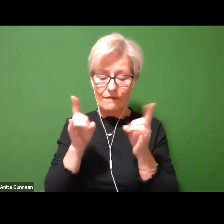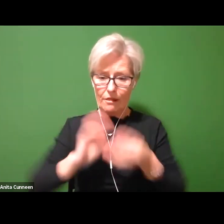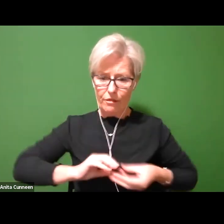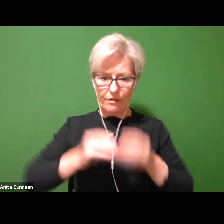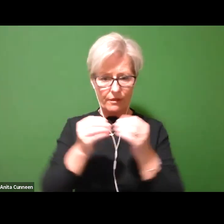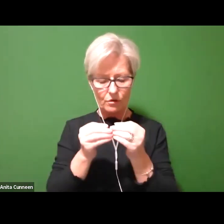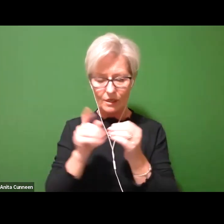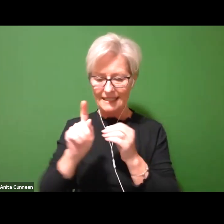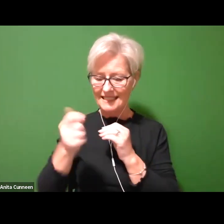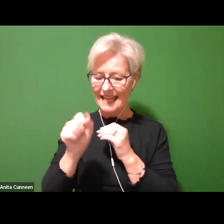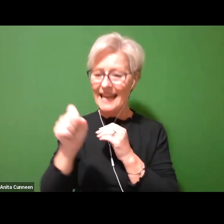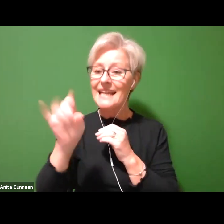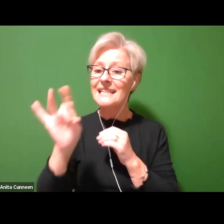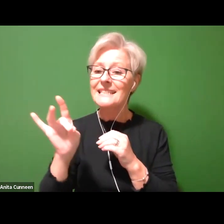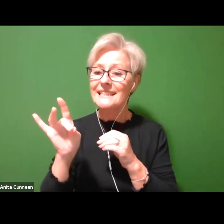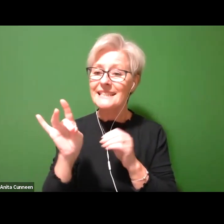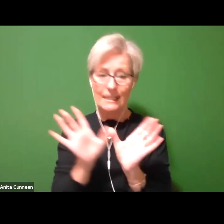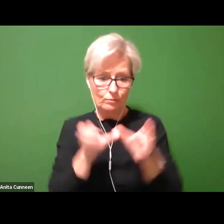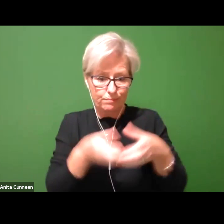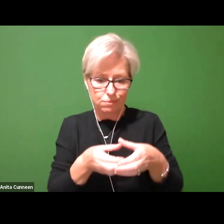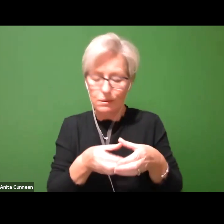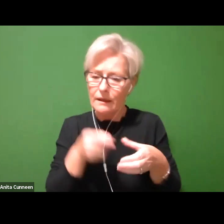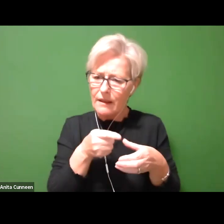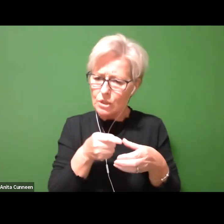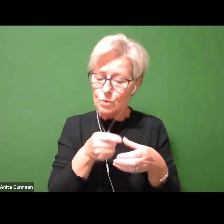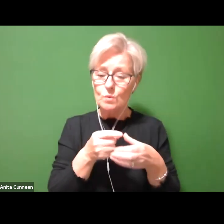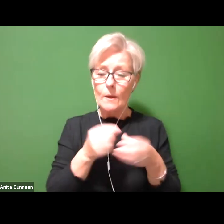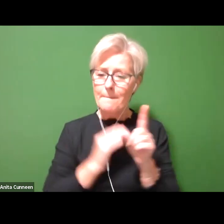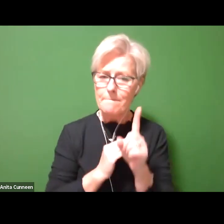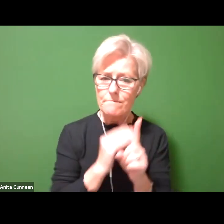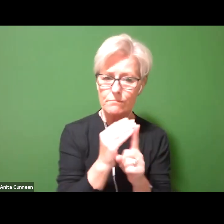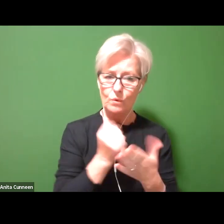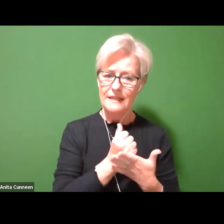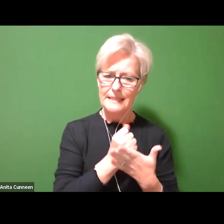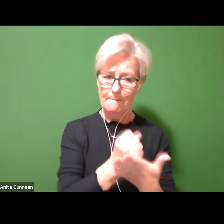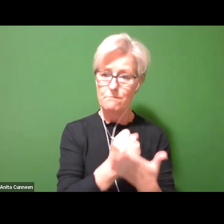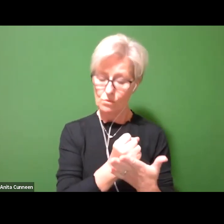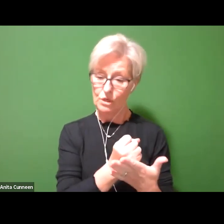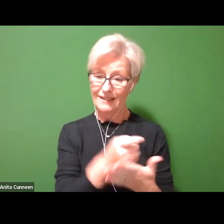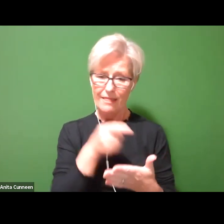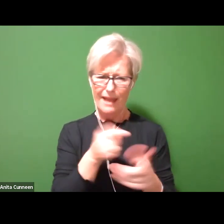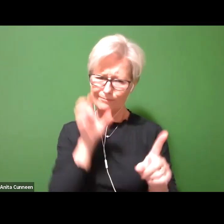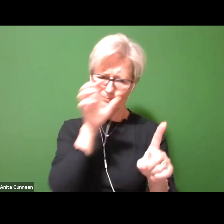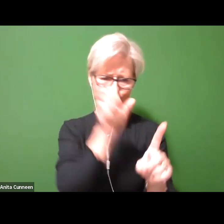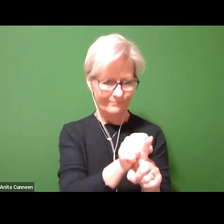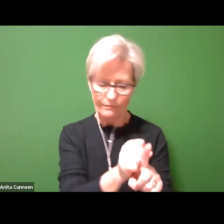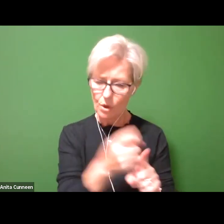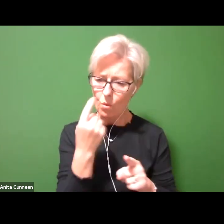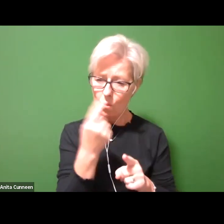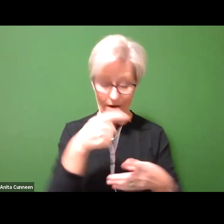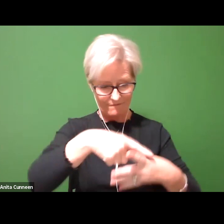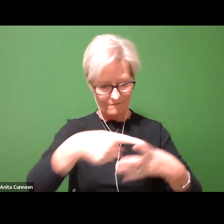and experiences of healthcare. Improved support for menopause was identified as one of the four initial